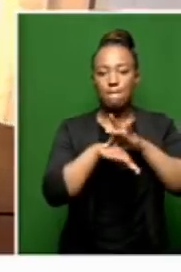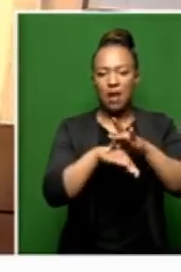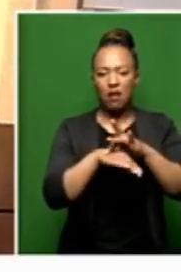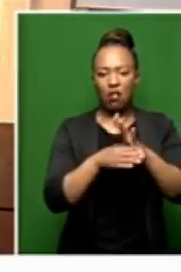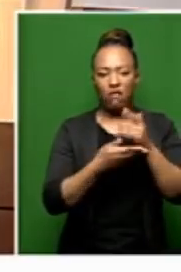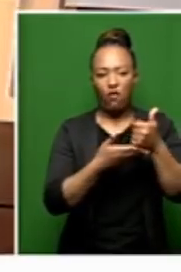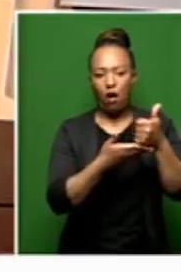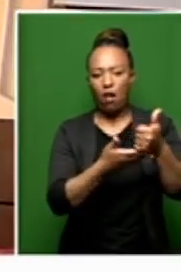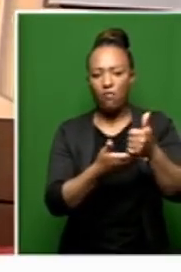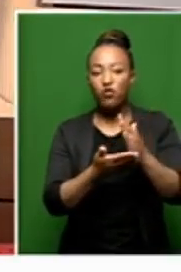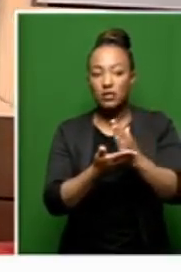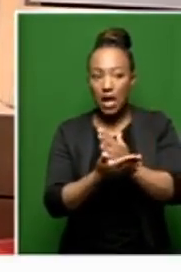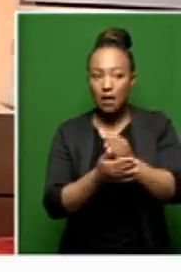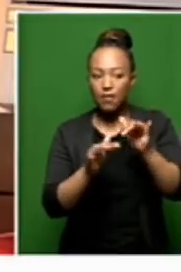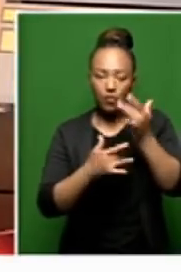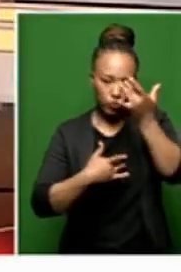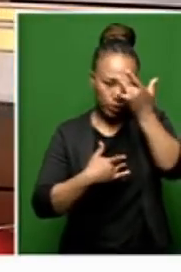some patients?